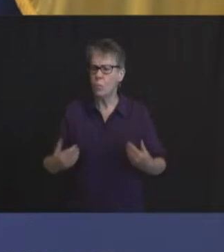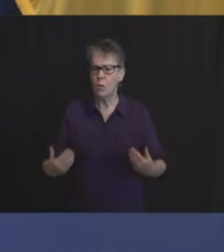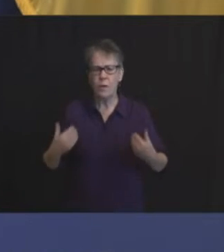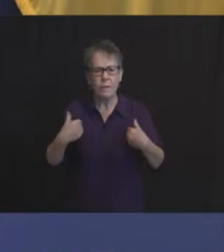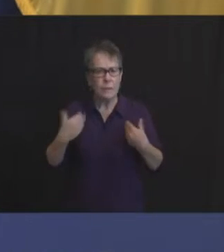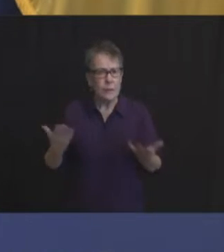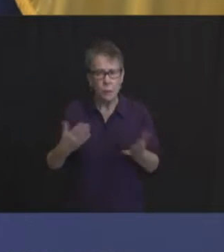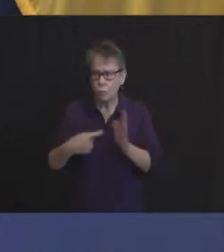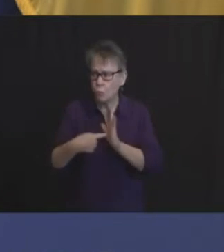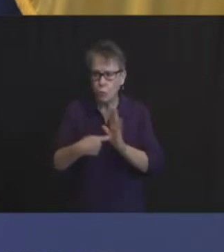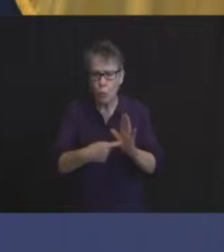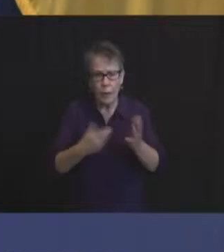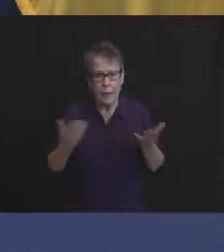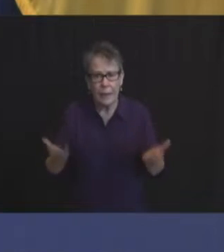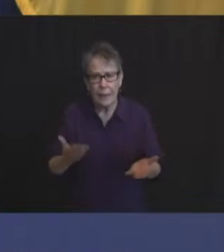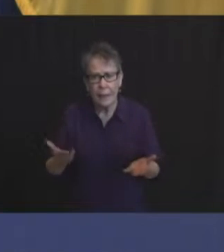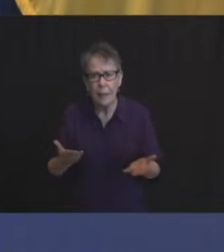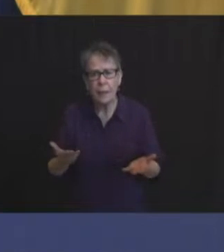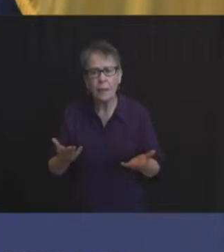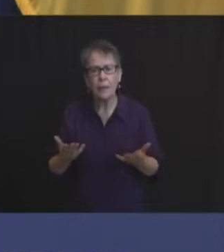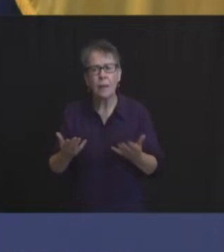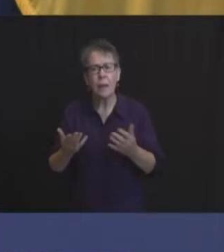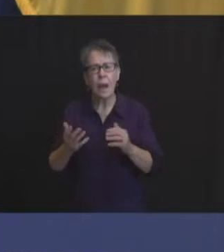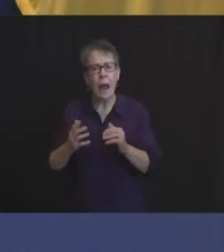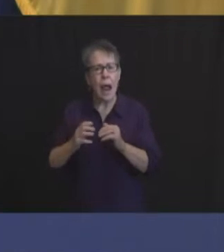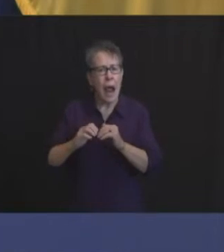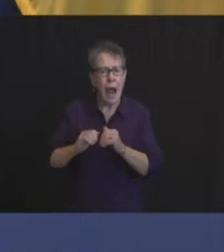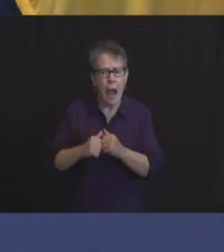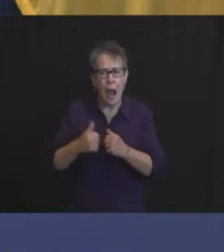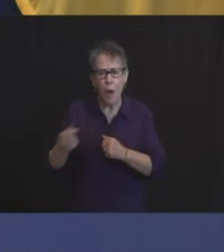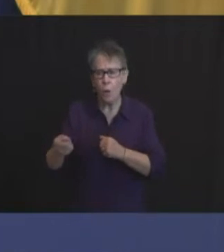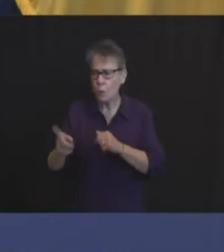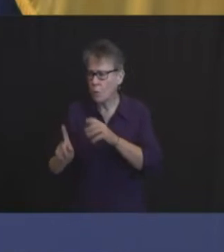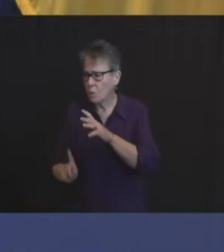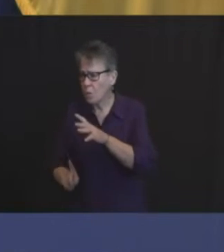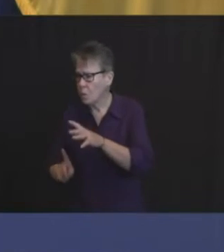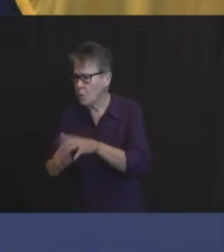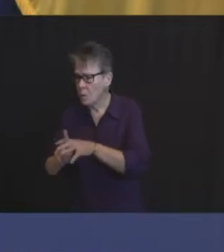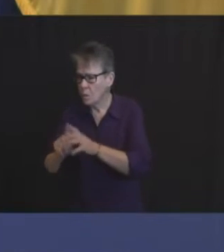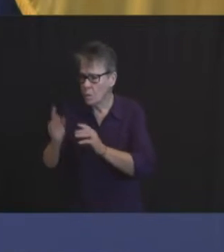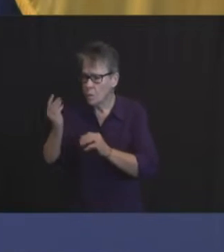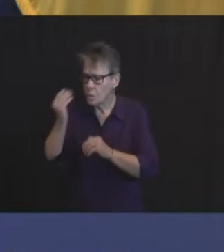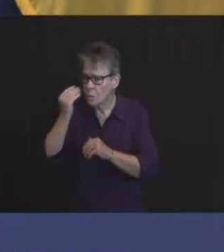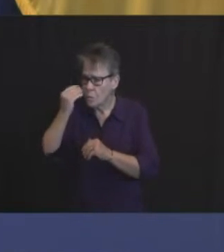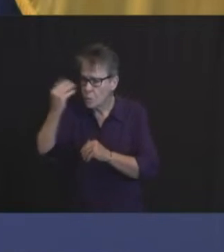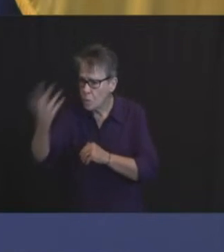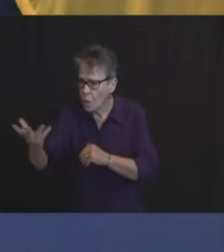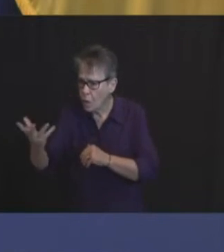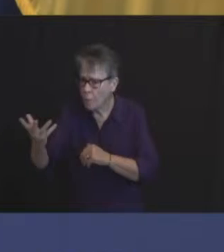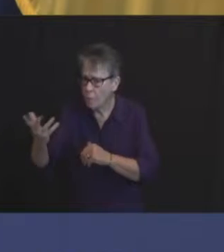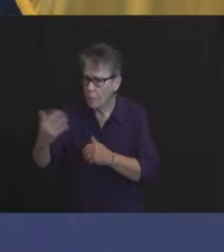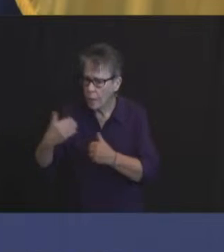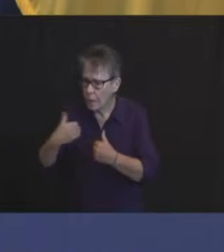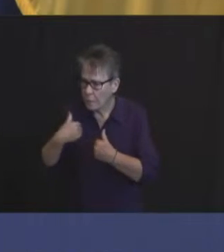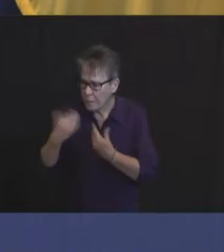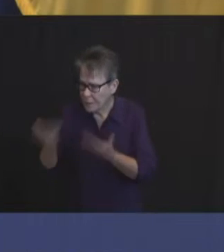cetera. I think that's a good exercise for us. Do you need me, you want to hit anything before I?